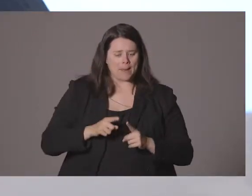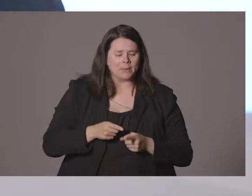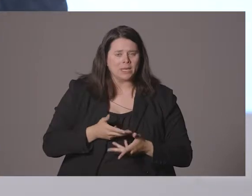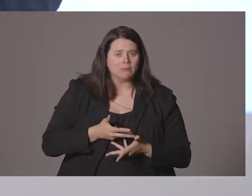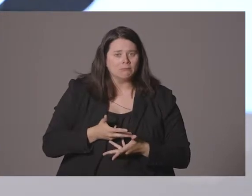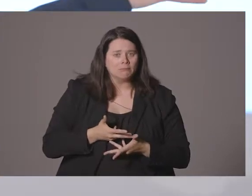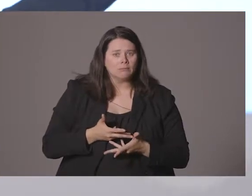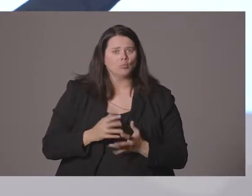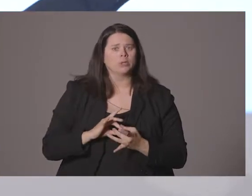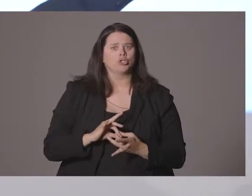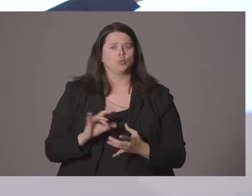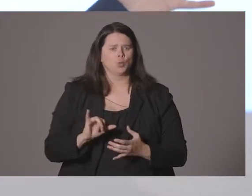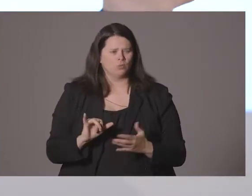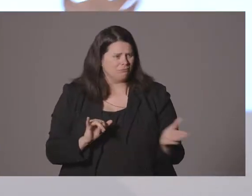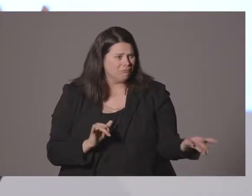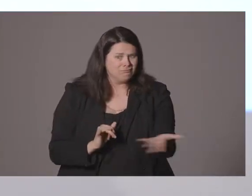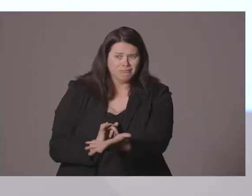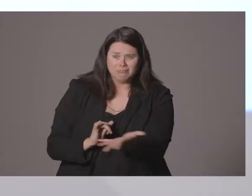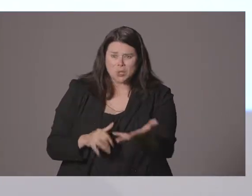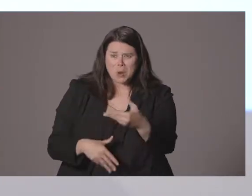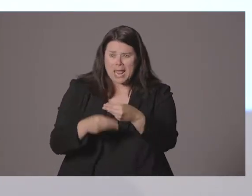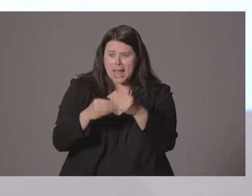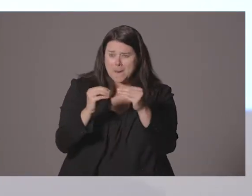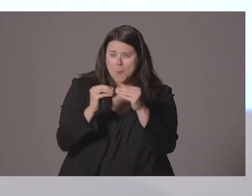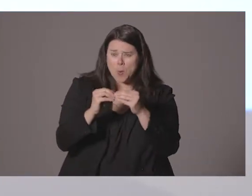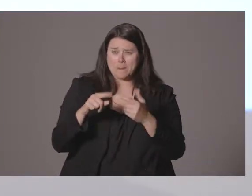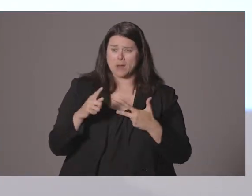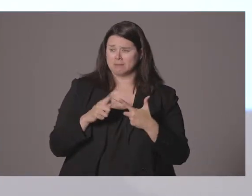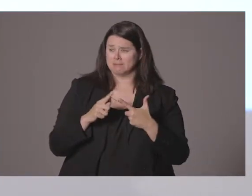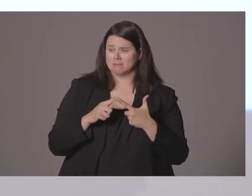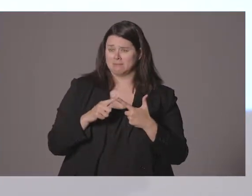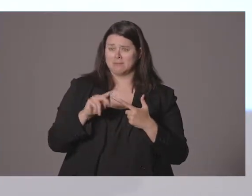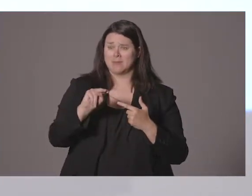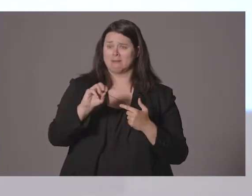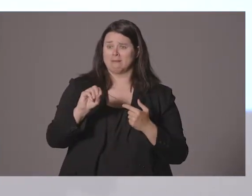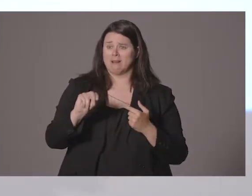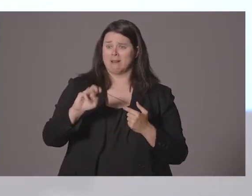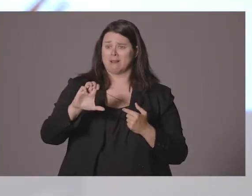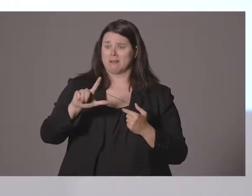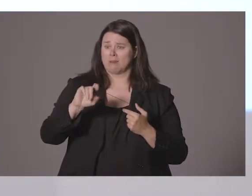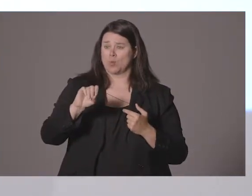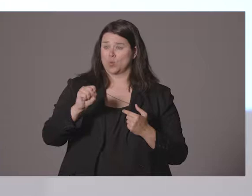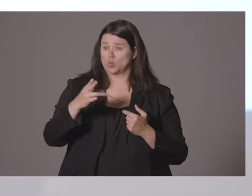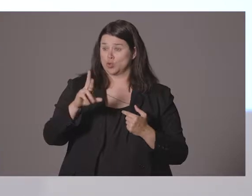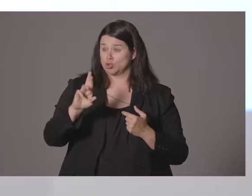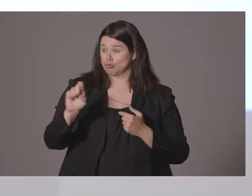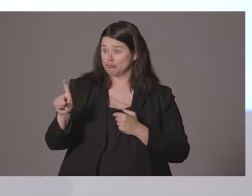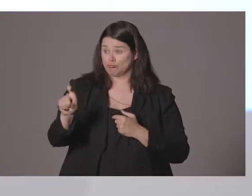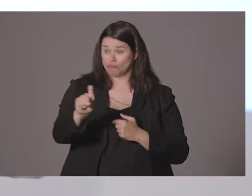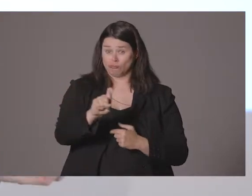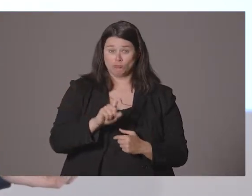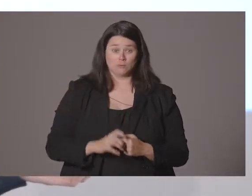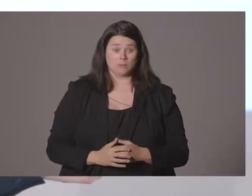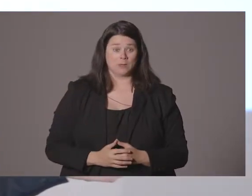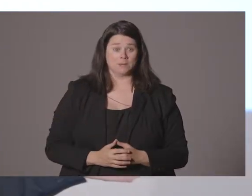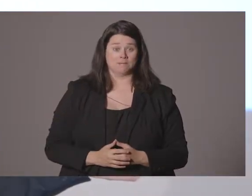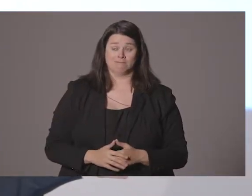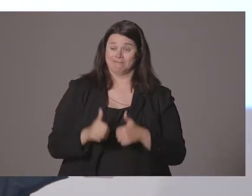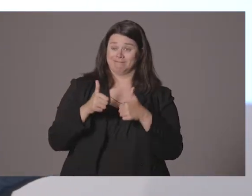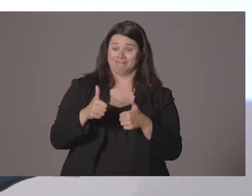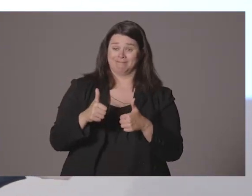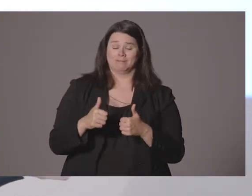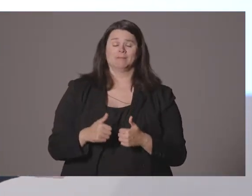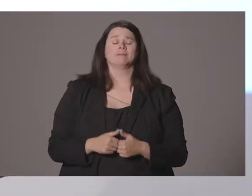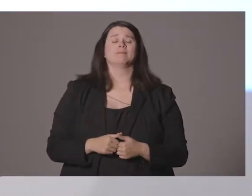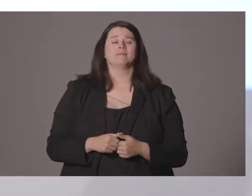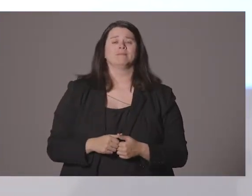process of what's happening in the big picture is also happening in the smaller relationships. Anything else anybody wants to add about non-closure?